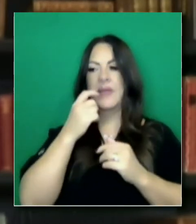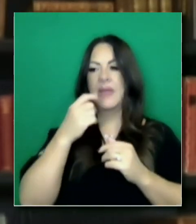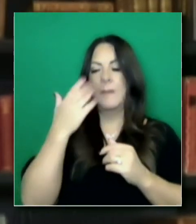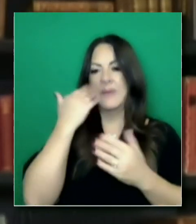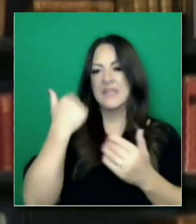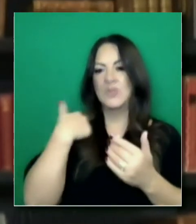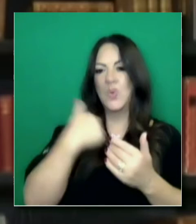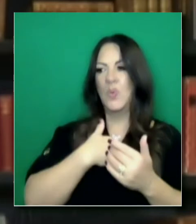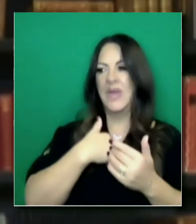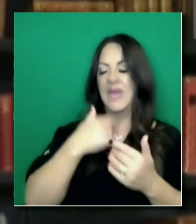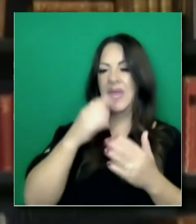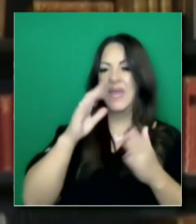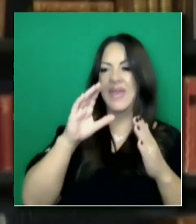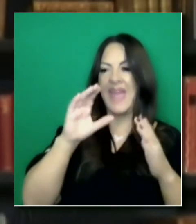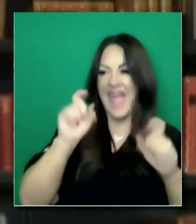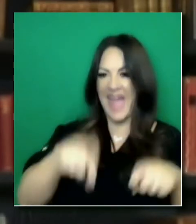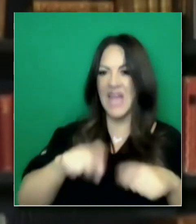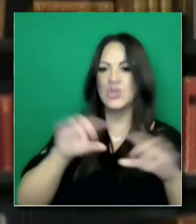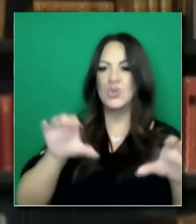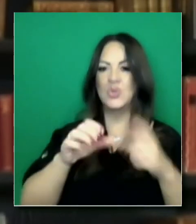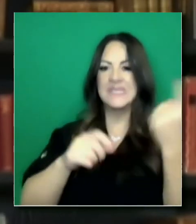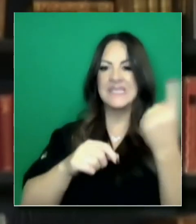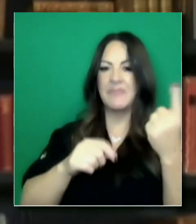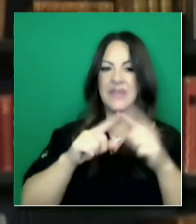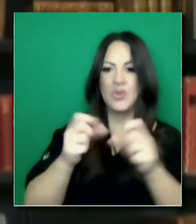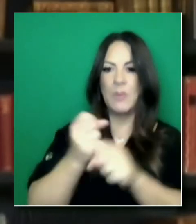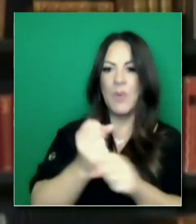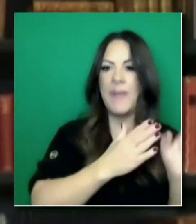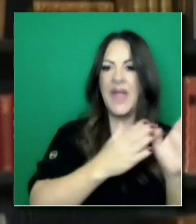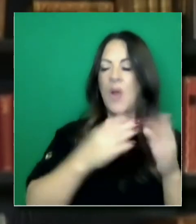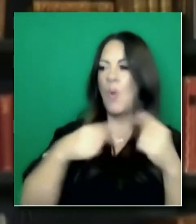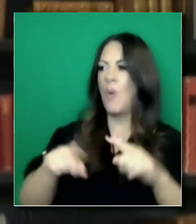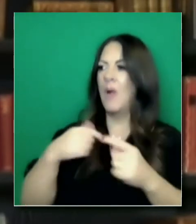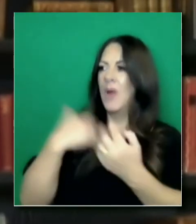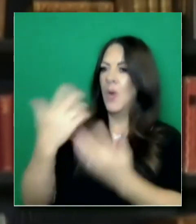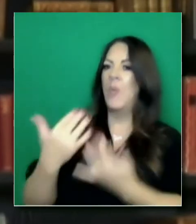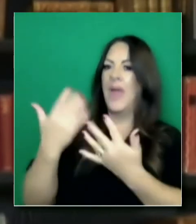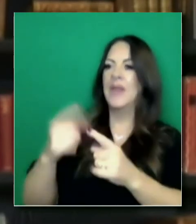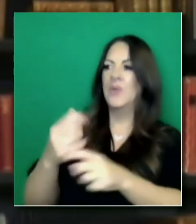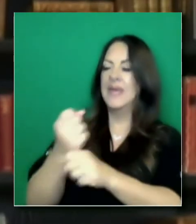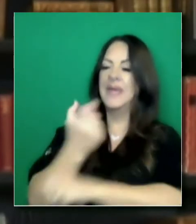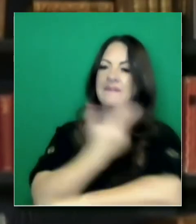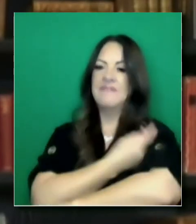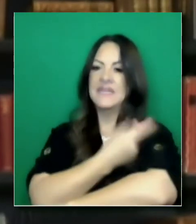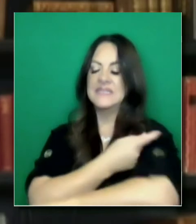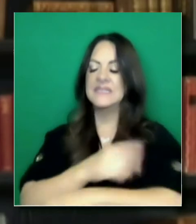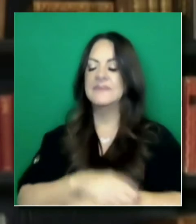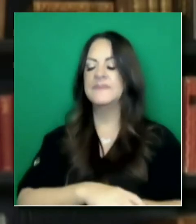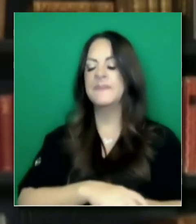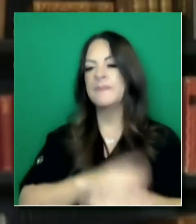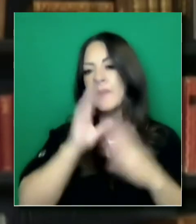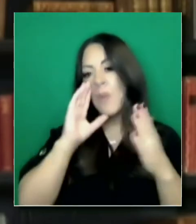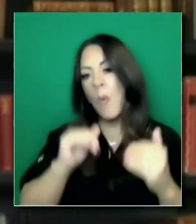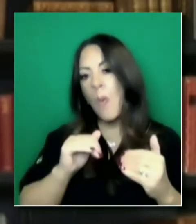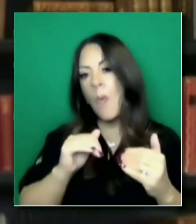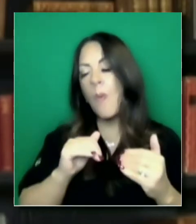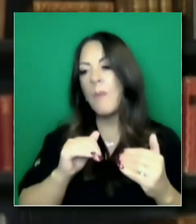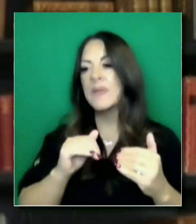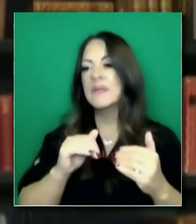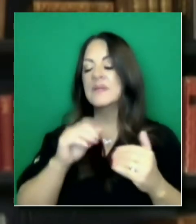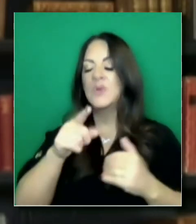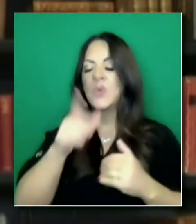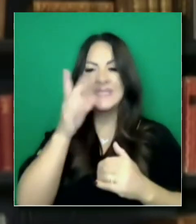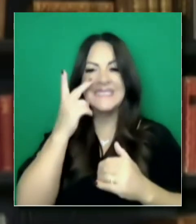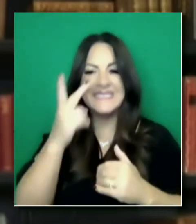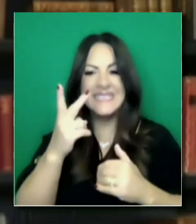for the vaccines to mitigate spread, new PSA campaigns, which we hope you're seeing up, new billboards,